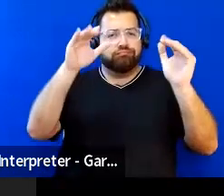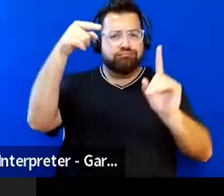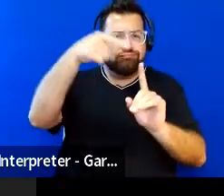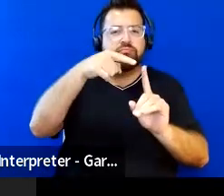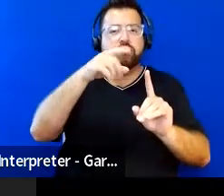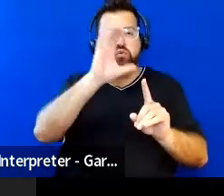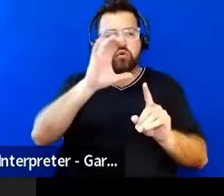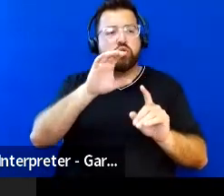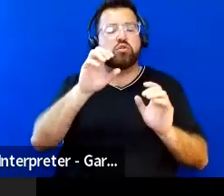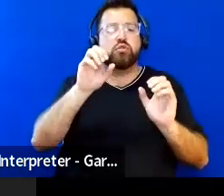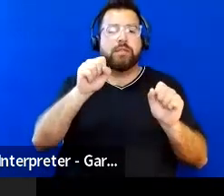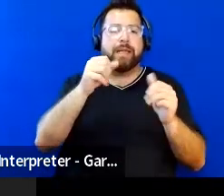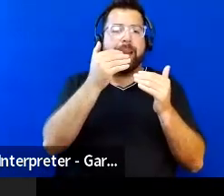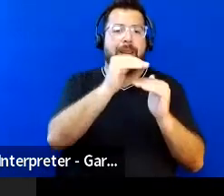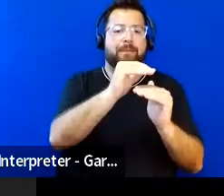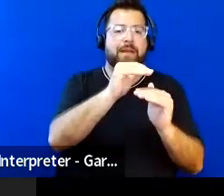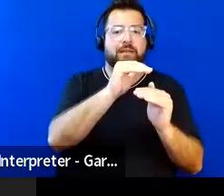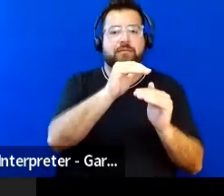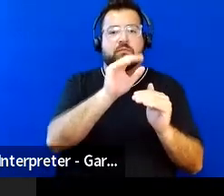limit your search,